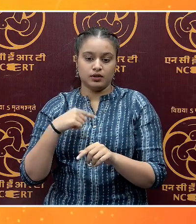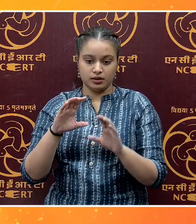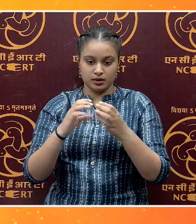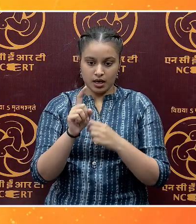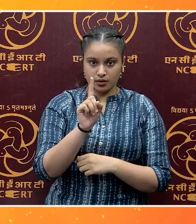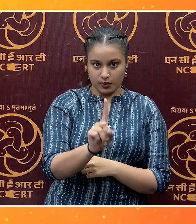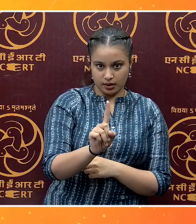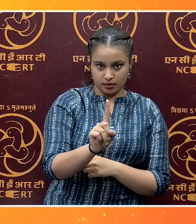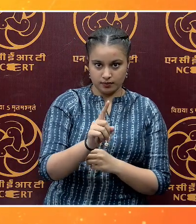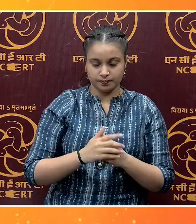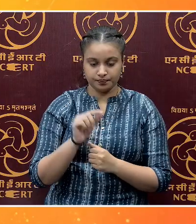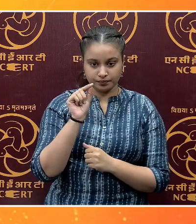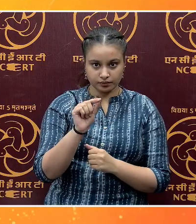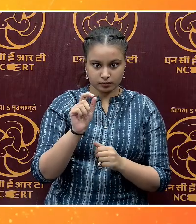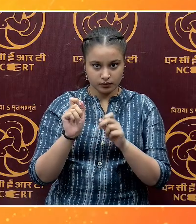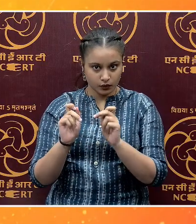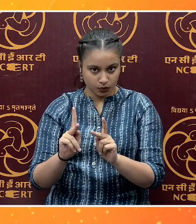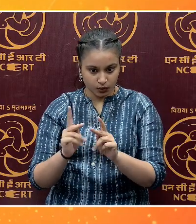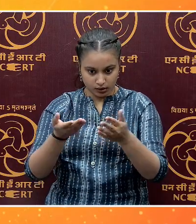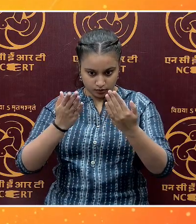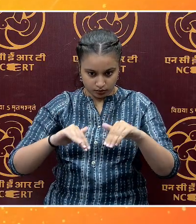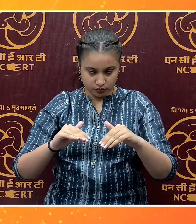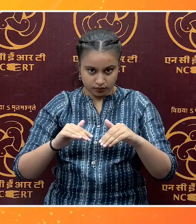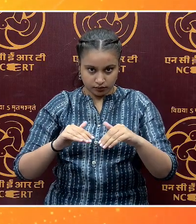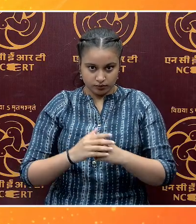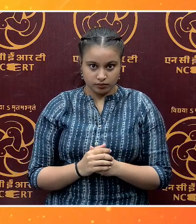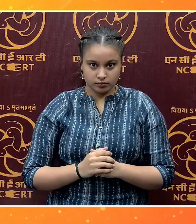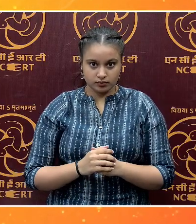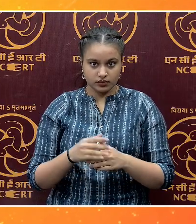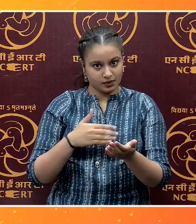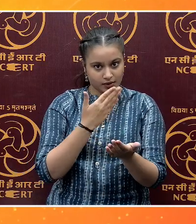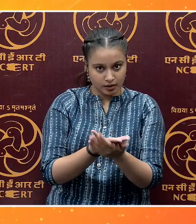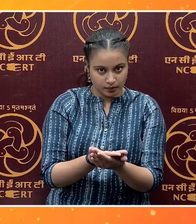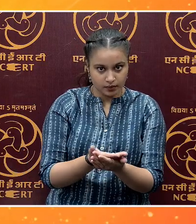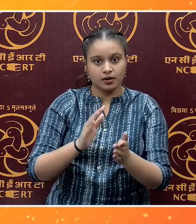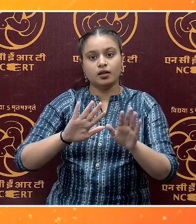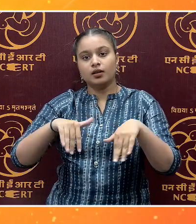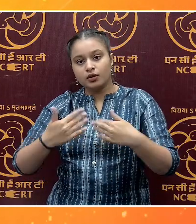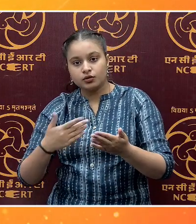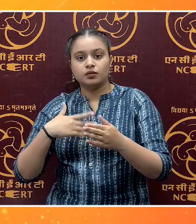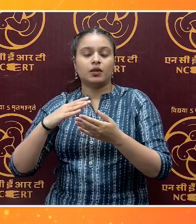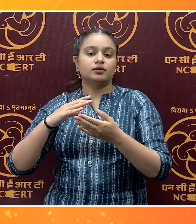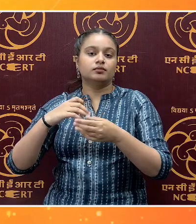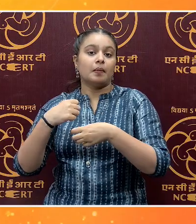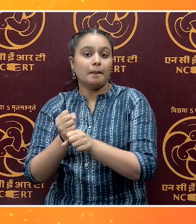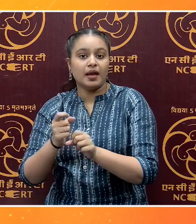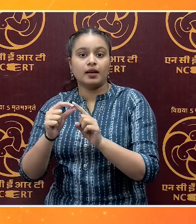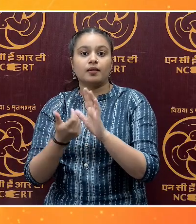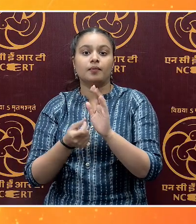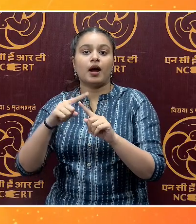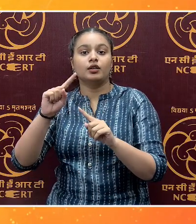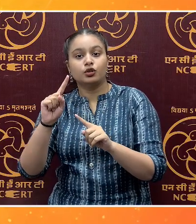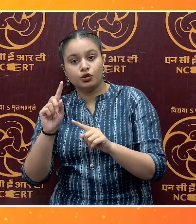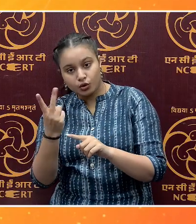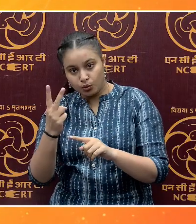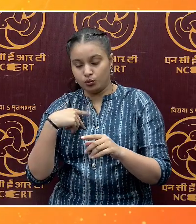1, or press on the OK. And once I submit it, the new screening is created for part 2 and assigned to the special educator.